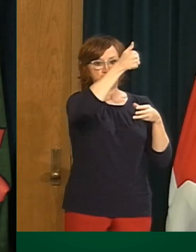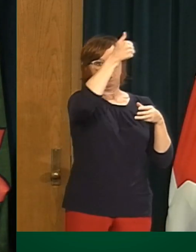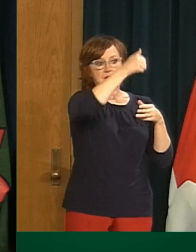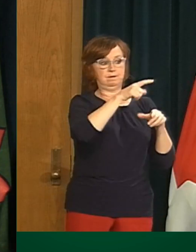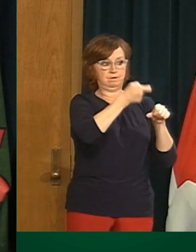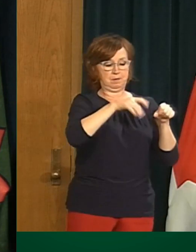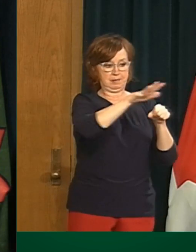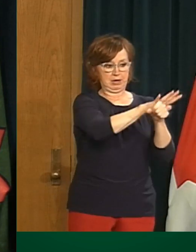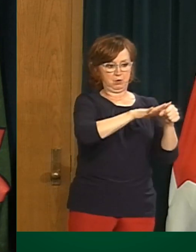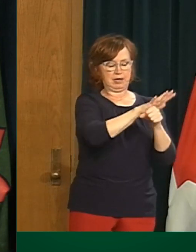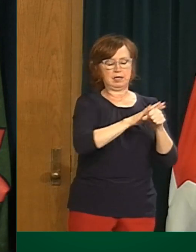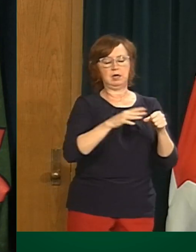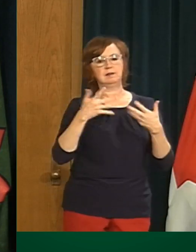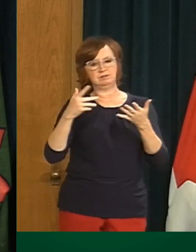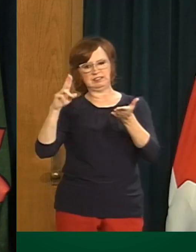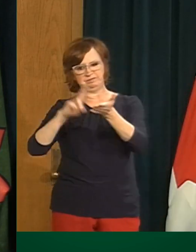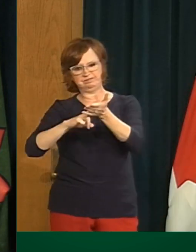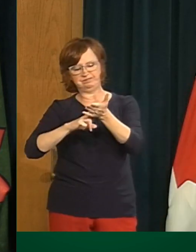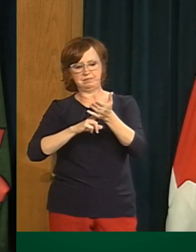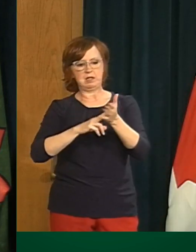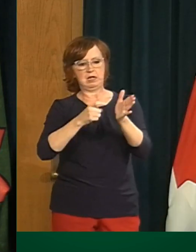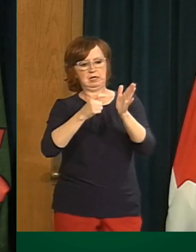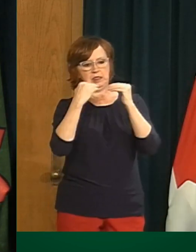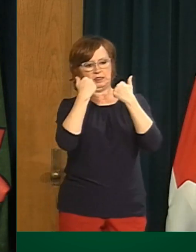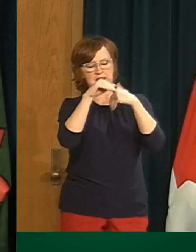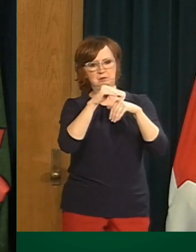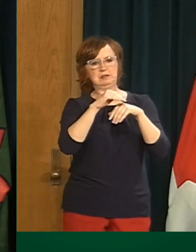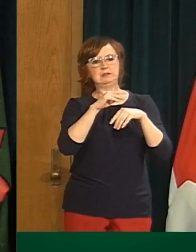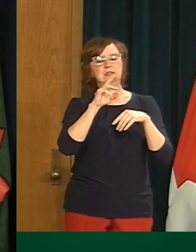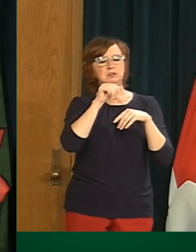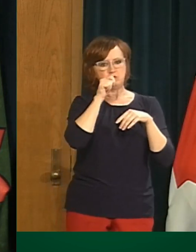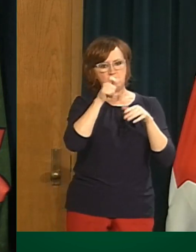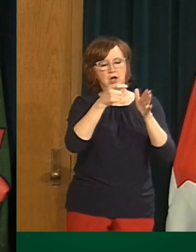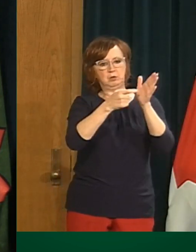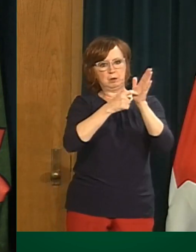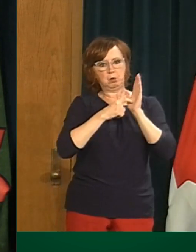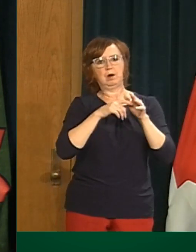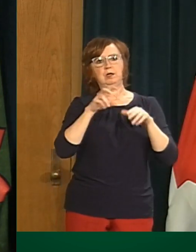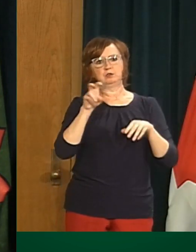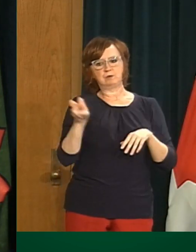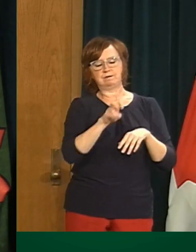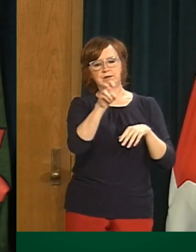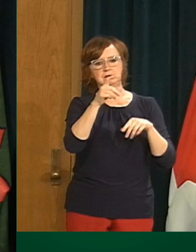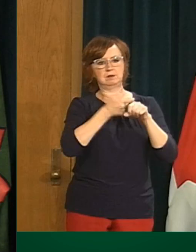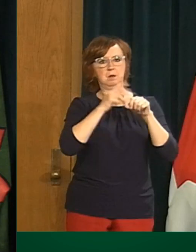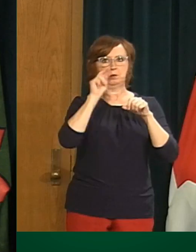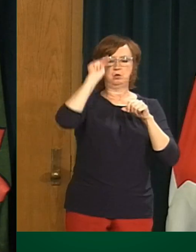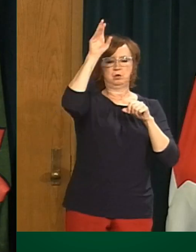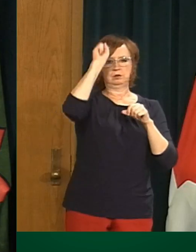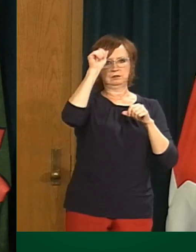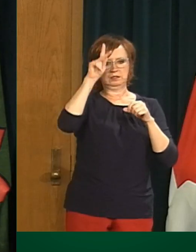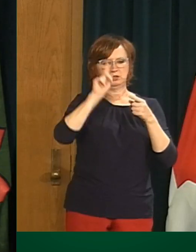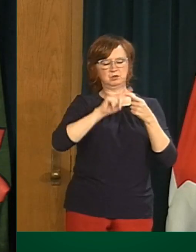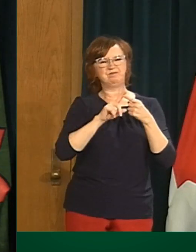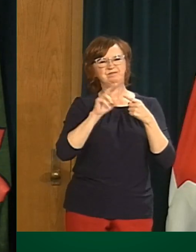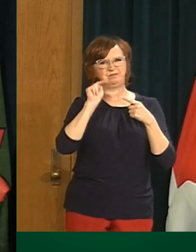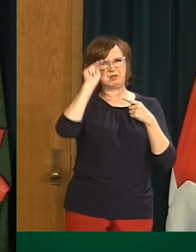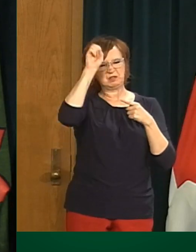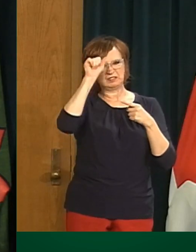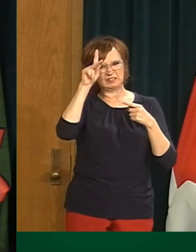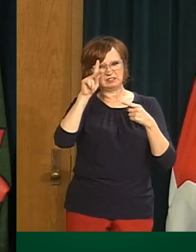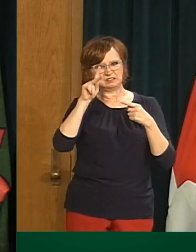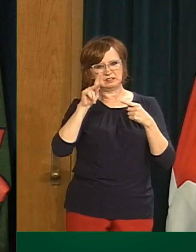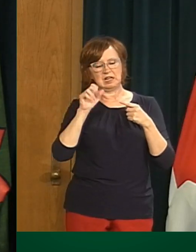order restricting all non-critical travel into or out of northern Saskatchewan, specifically the Northern